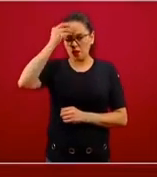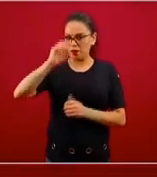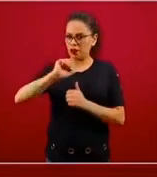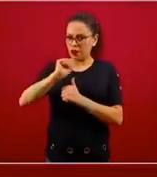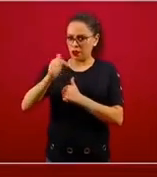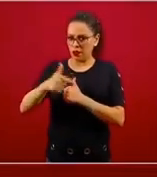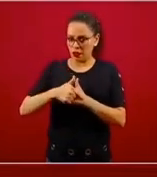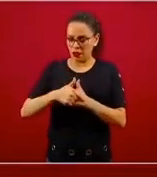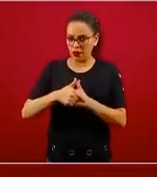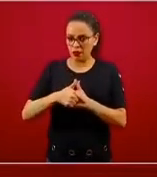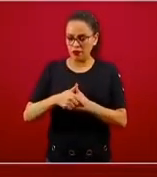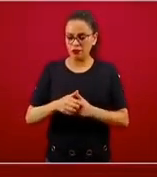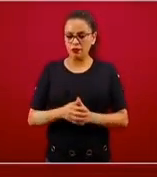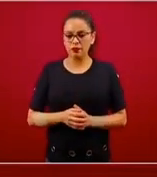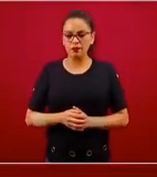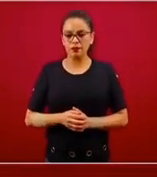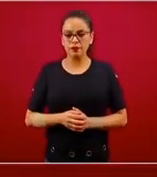messages